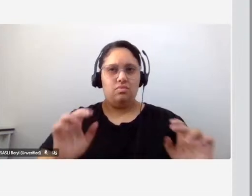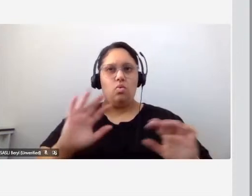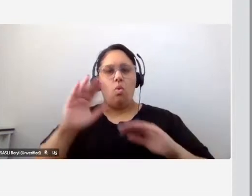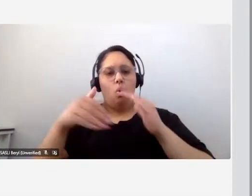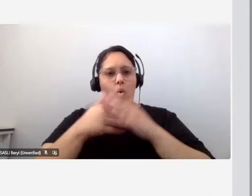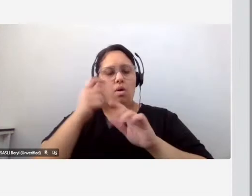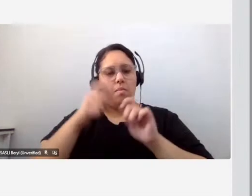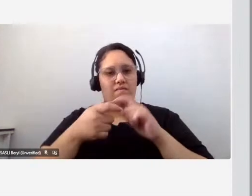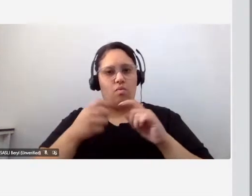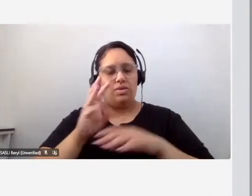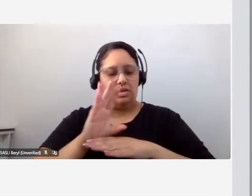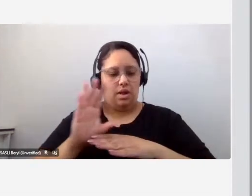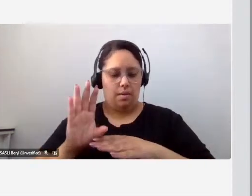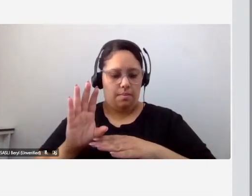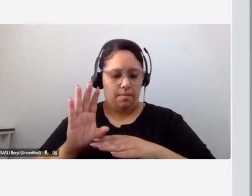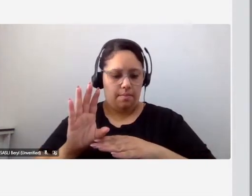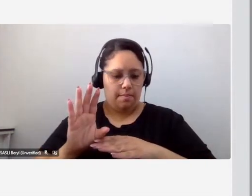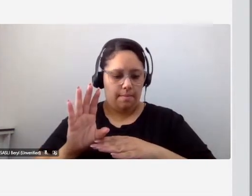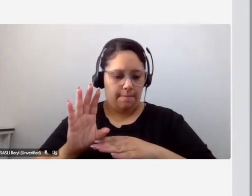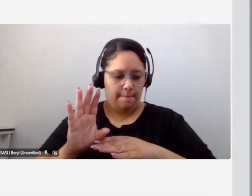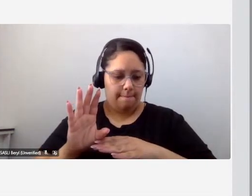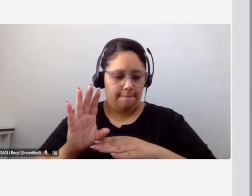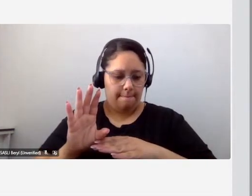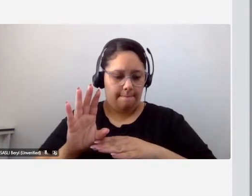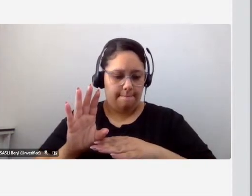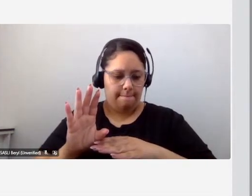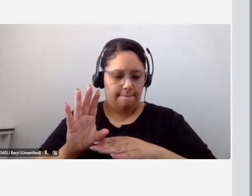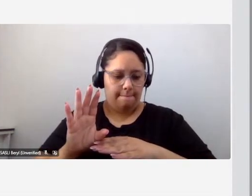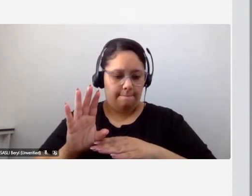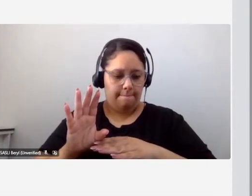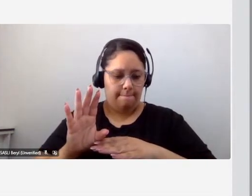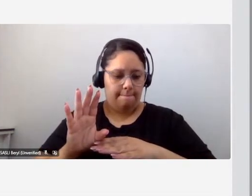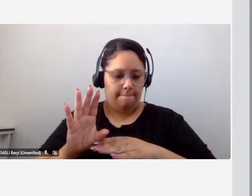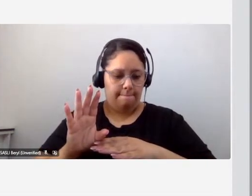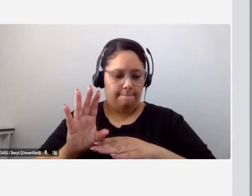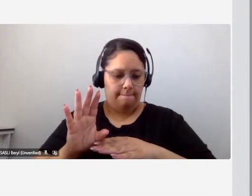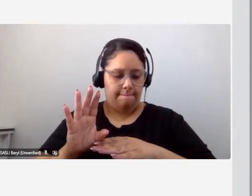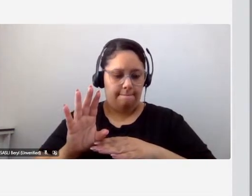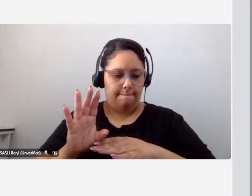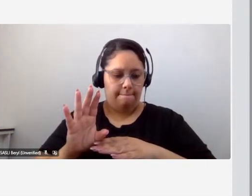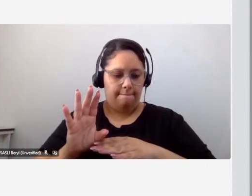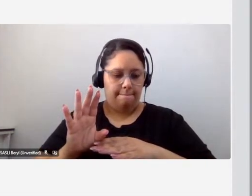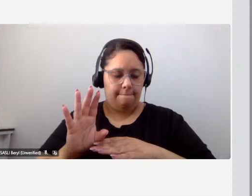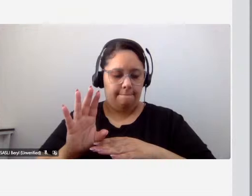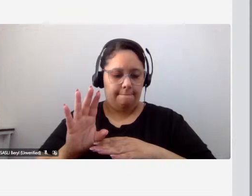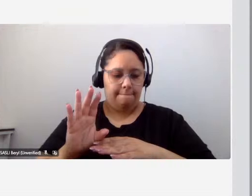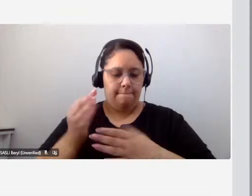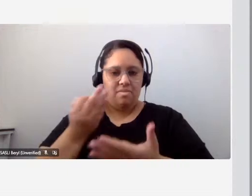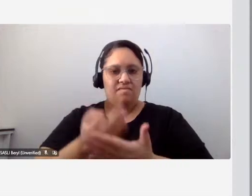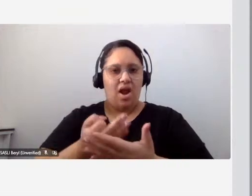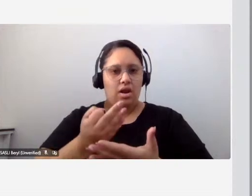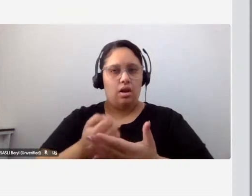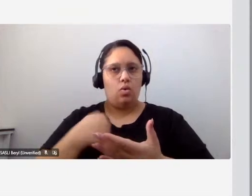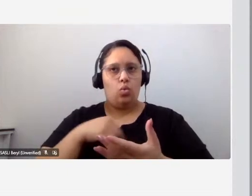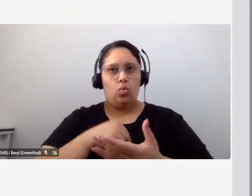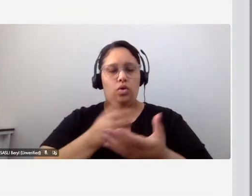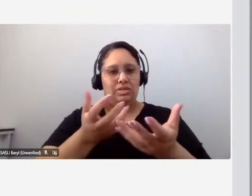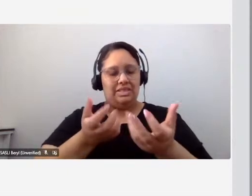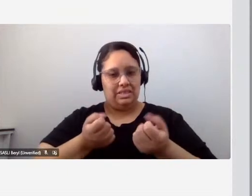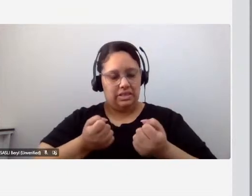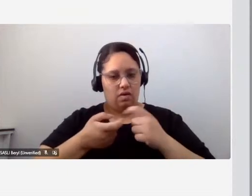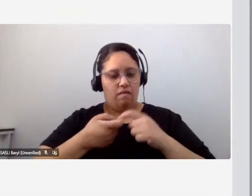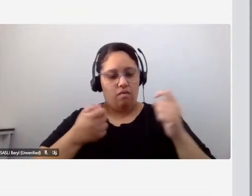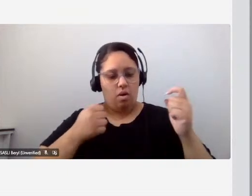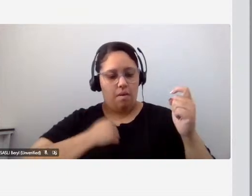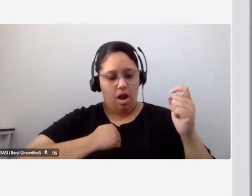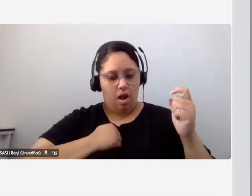And our funding policy says that the funding that we receive from